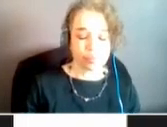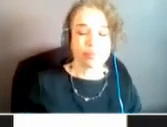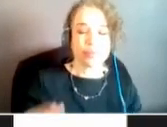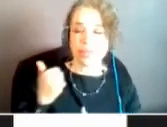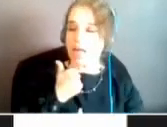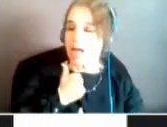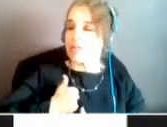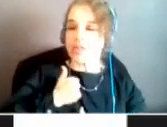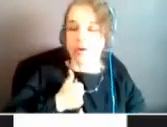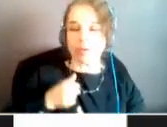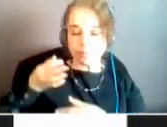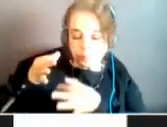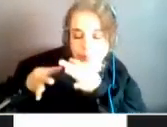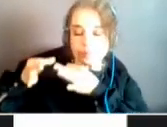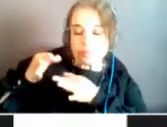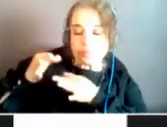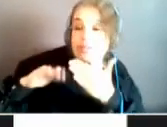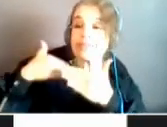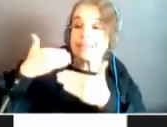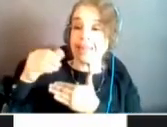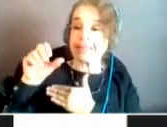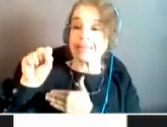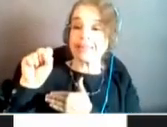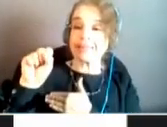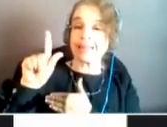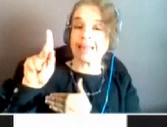I'm sorry about that. Next slide.